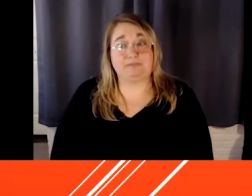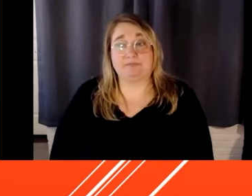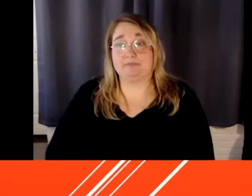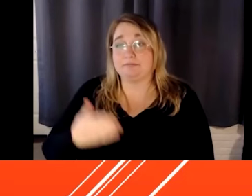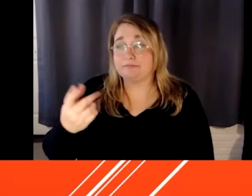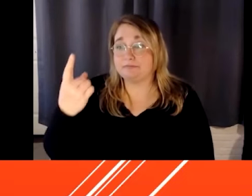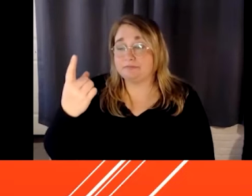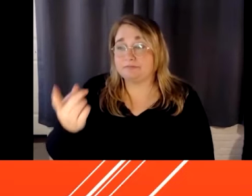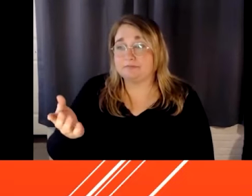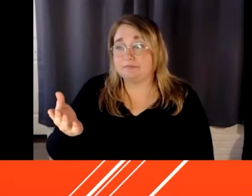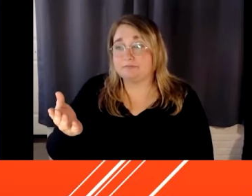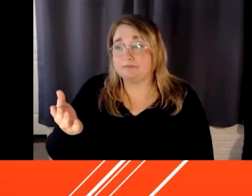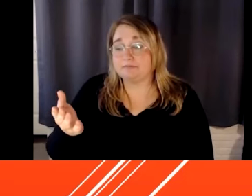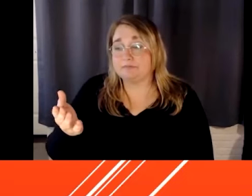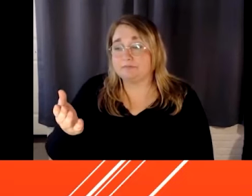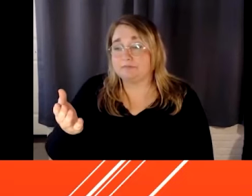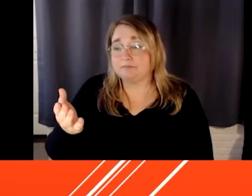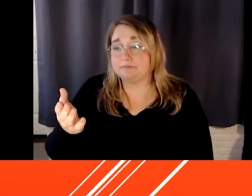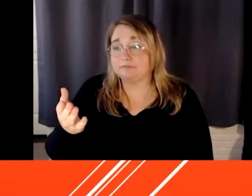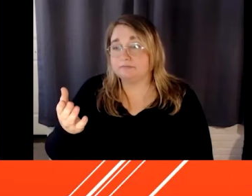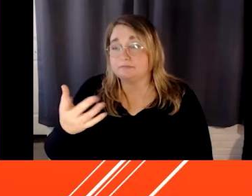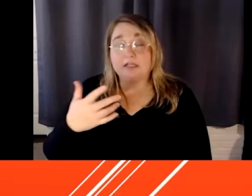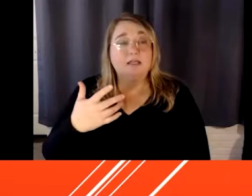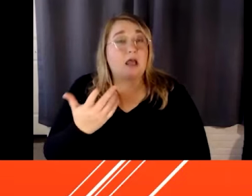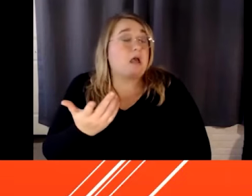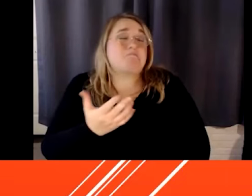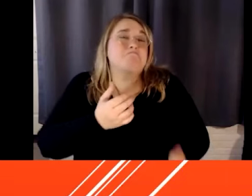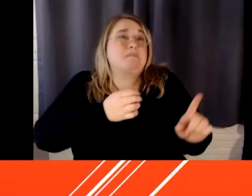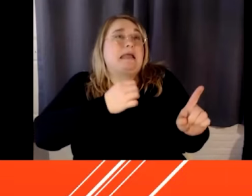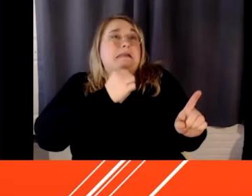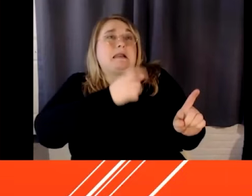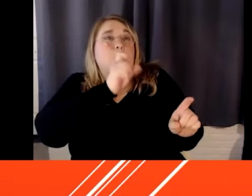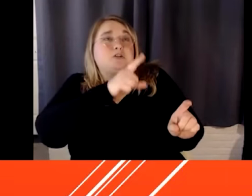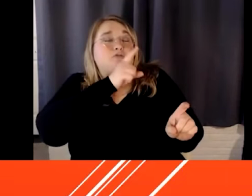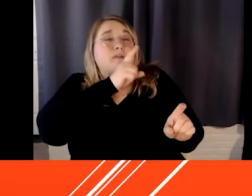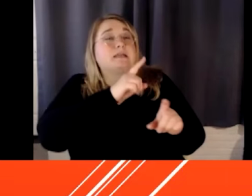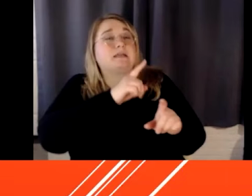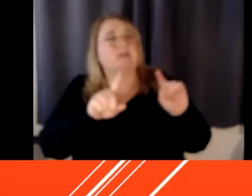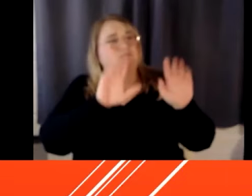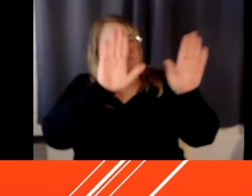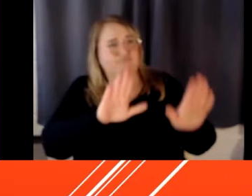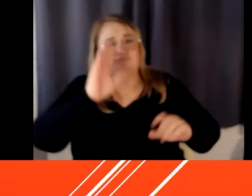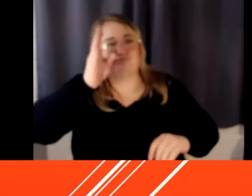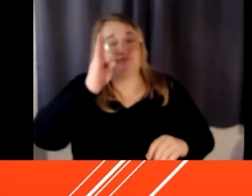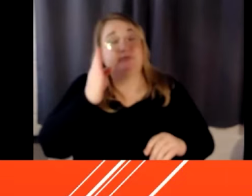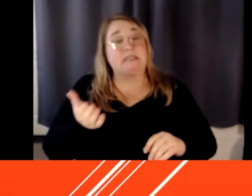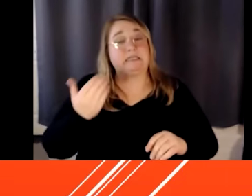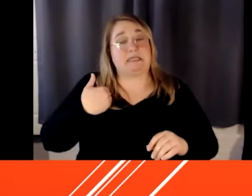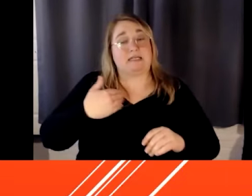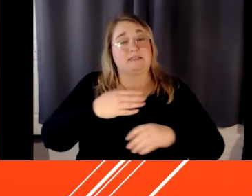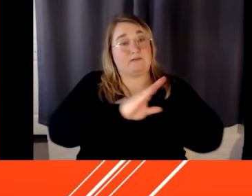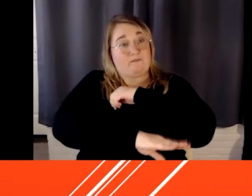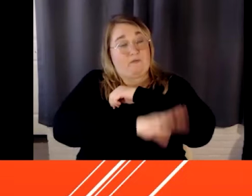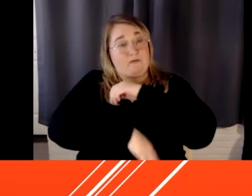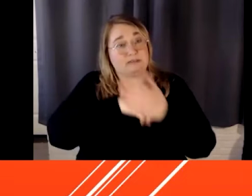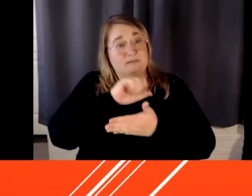I'll run a question by you. Great presentation. Thank you. Last fall semester, over 3 classes, I lost over a